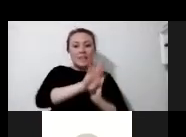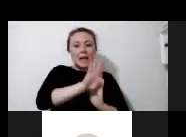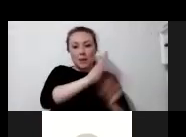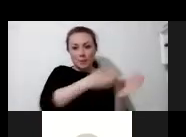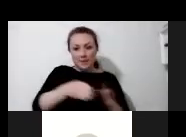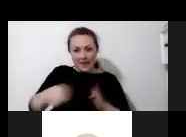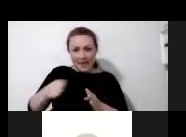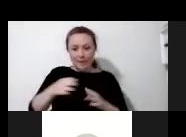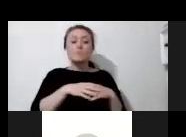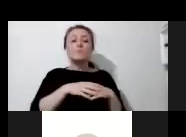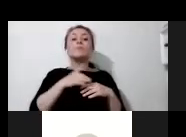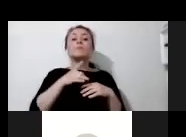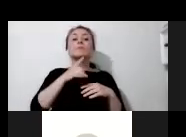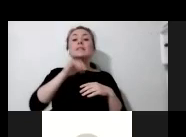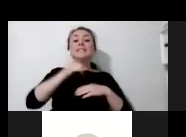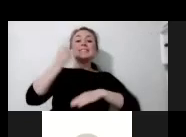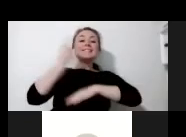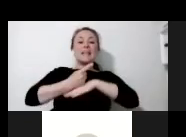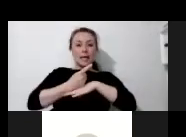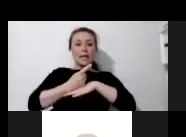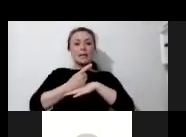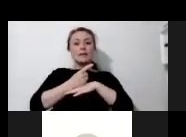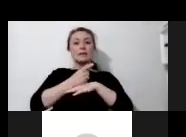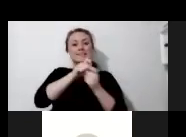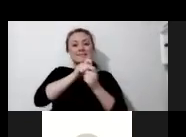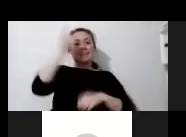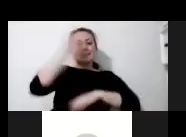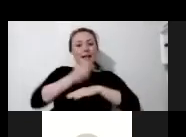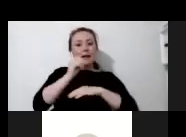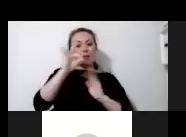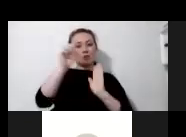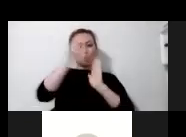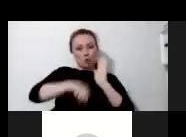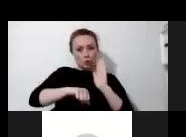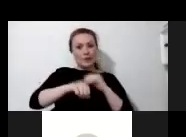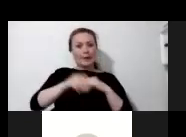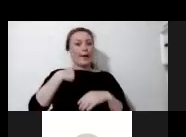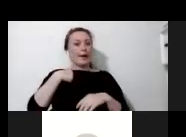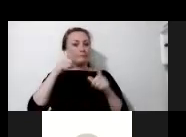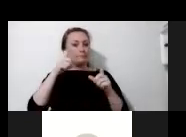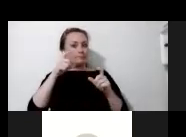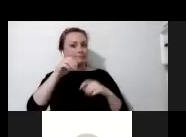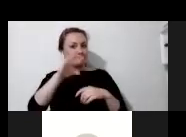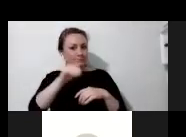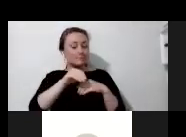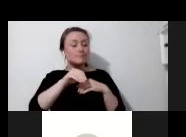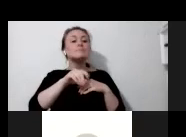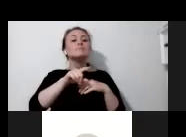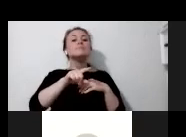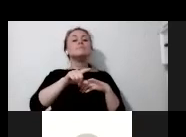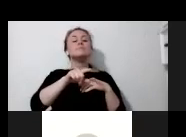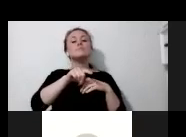picture on the day of. There was Dr. Addison going with his list, and let's see, on his right is Dr.